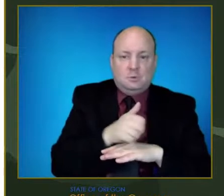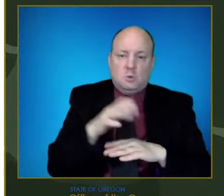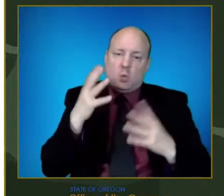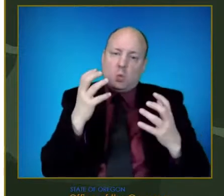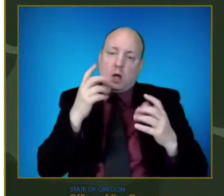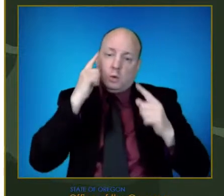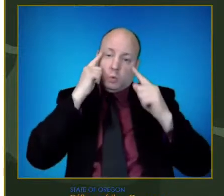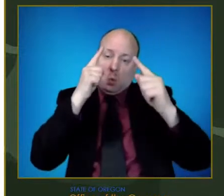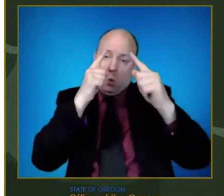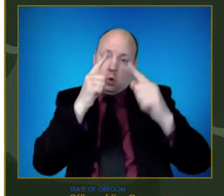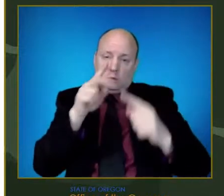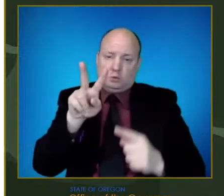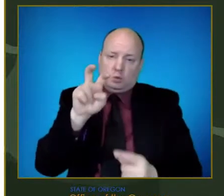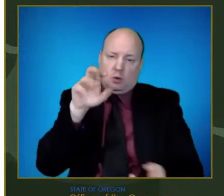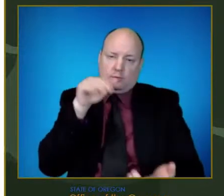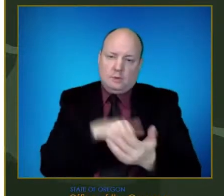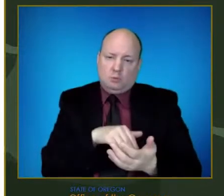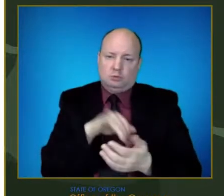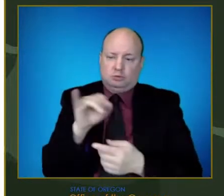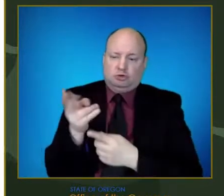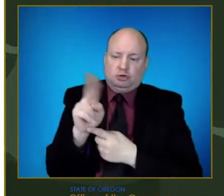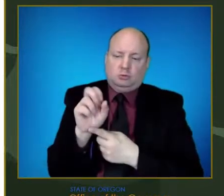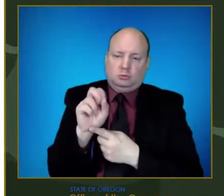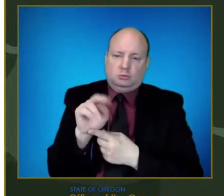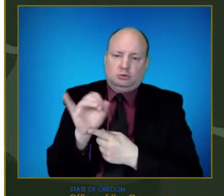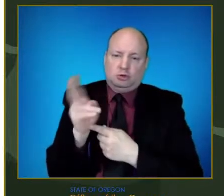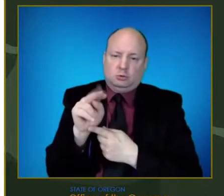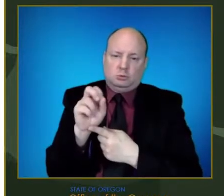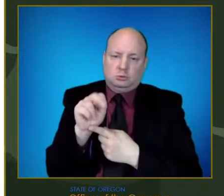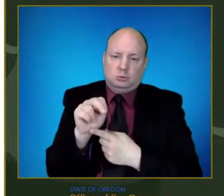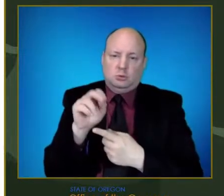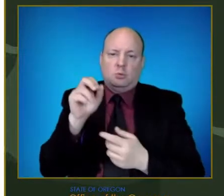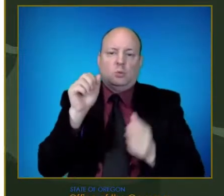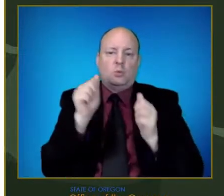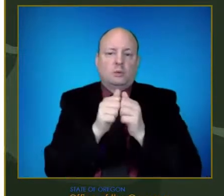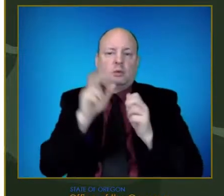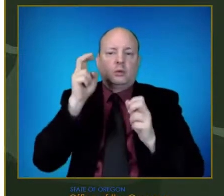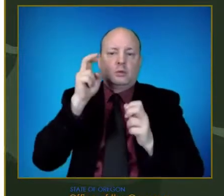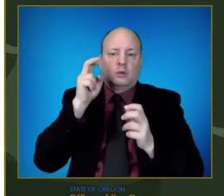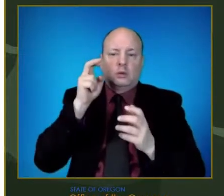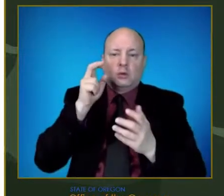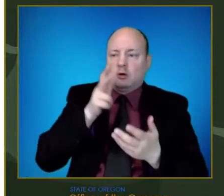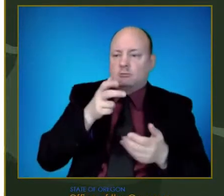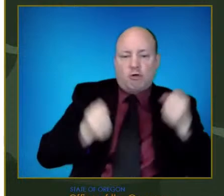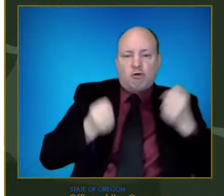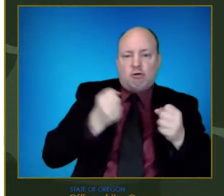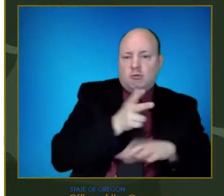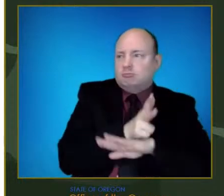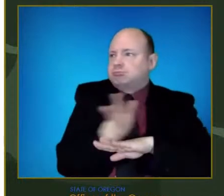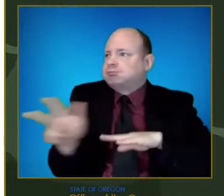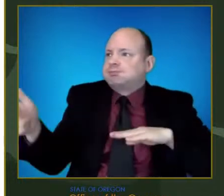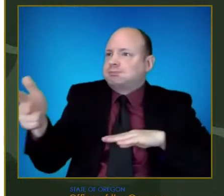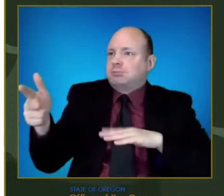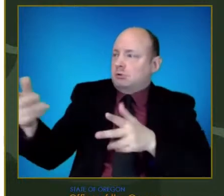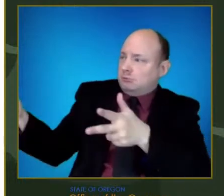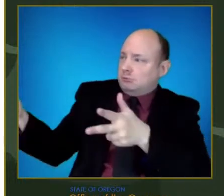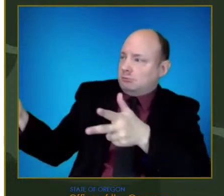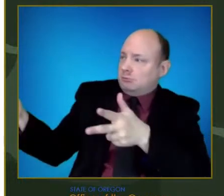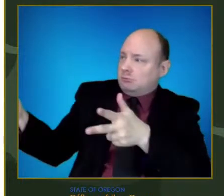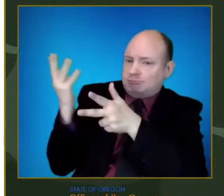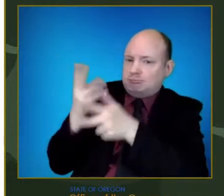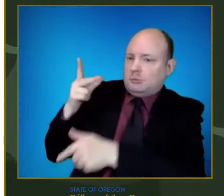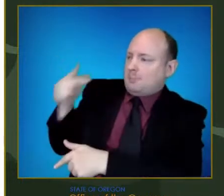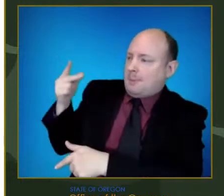FEMA mobile unit. Lincoln County is sponsoring a clinic today and tomorrow in Newport, which is focused on reaching seafood, agricultural,